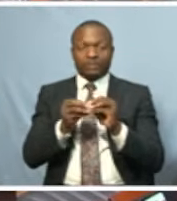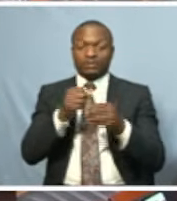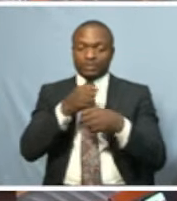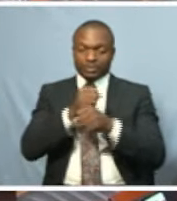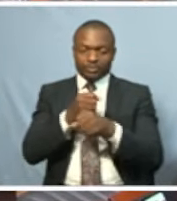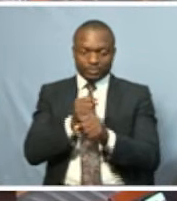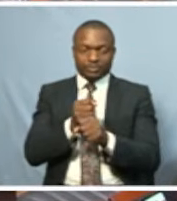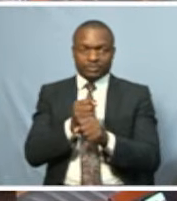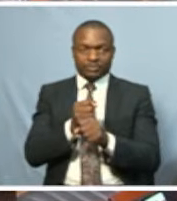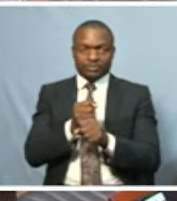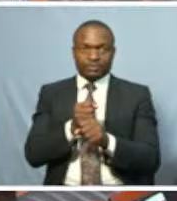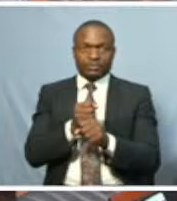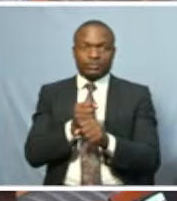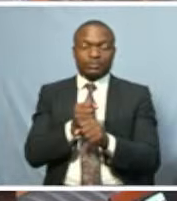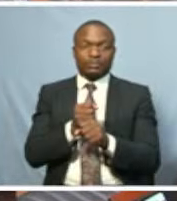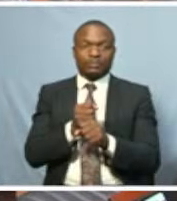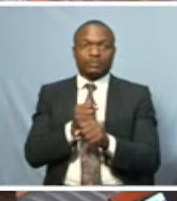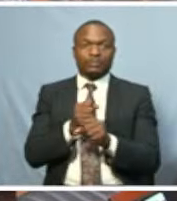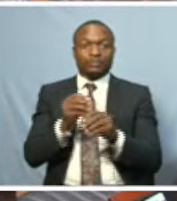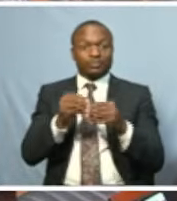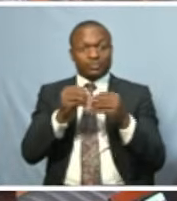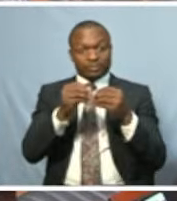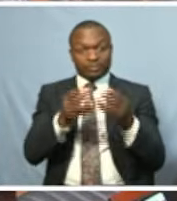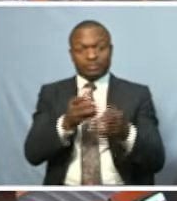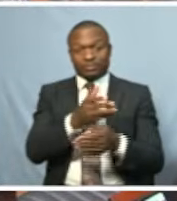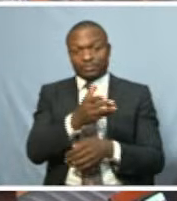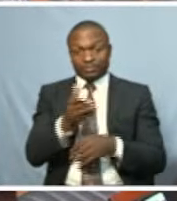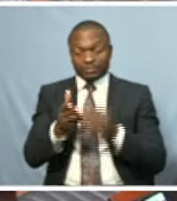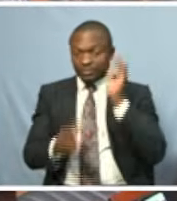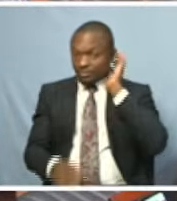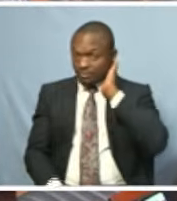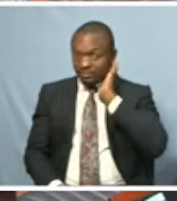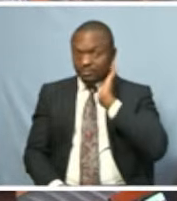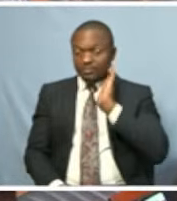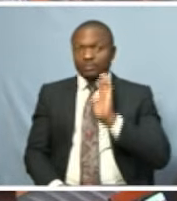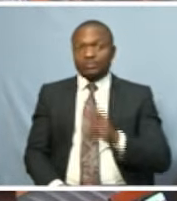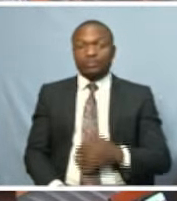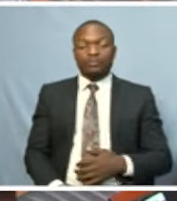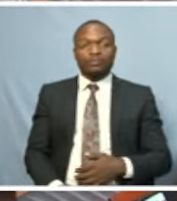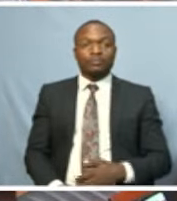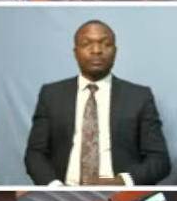constituted. And if that does not happen,